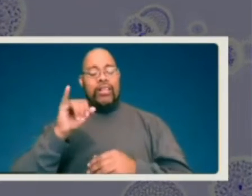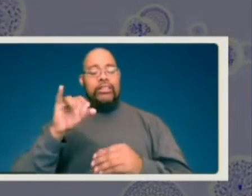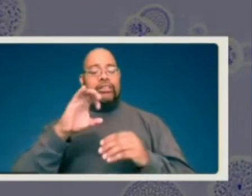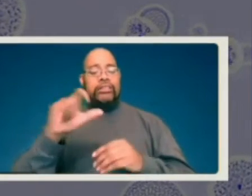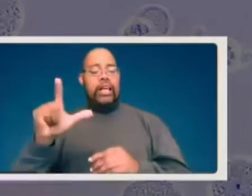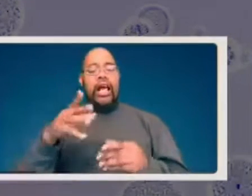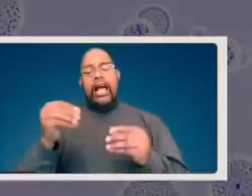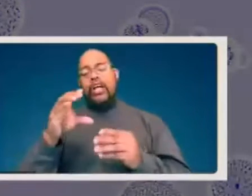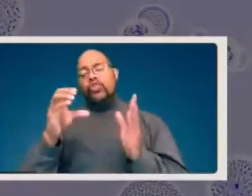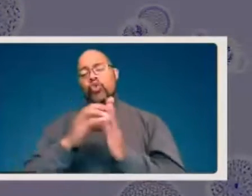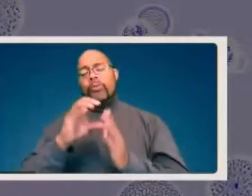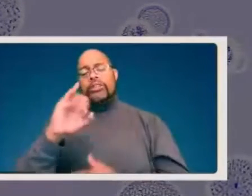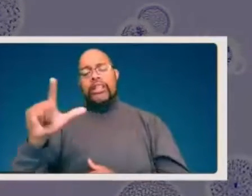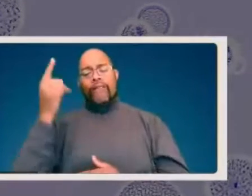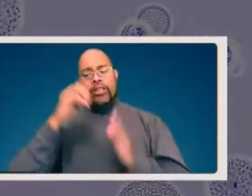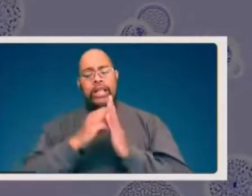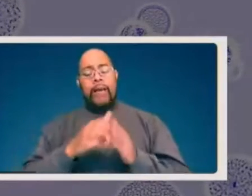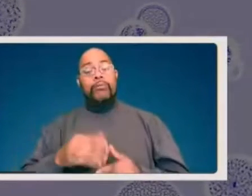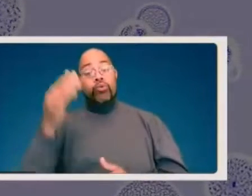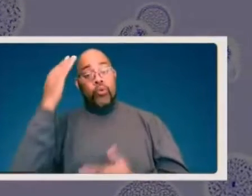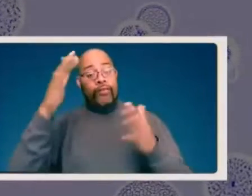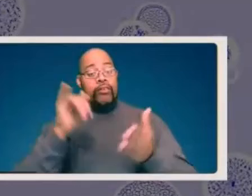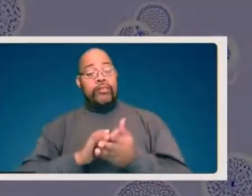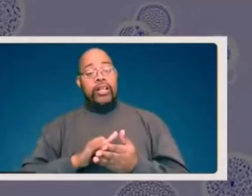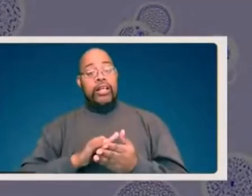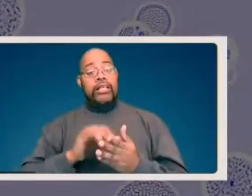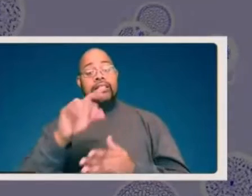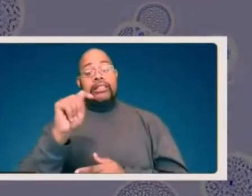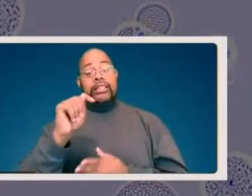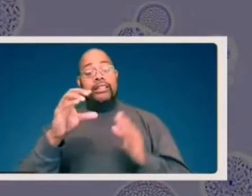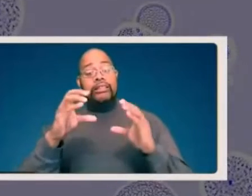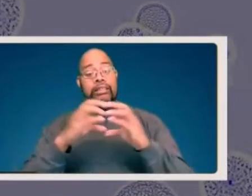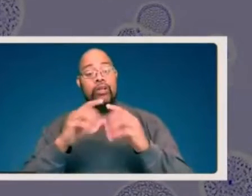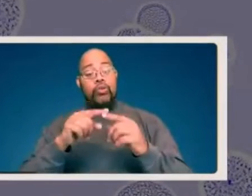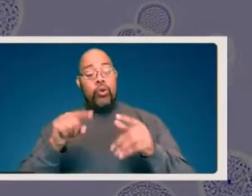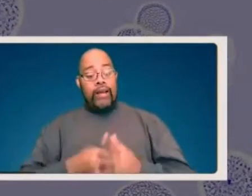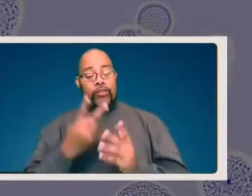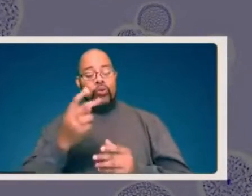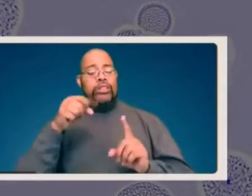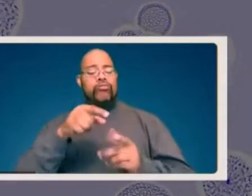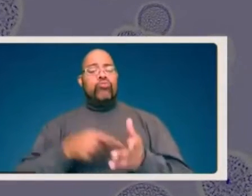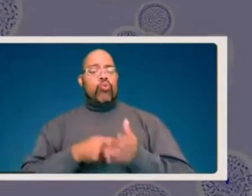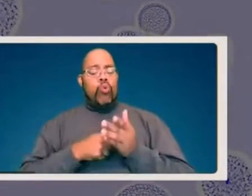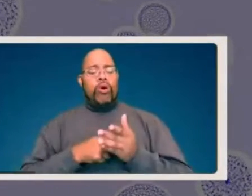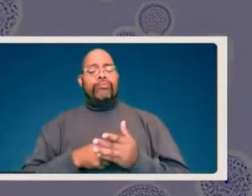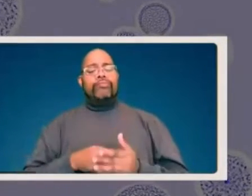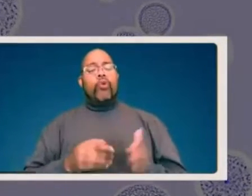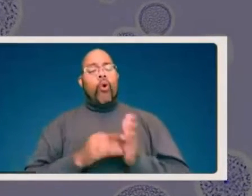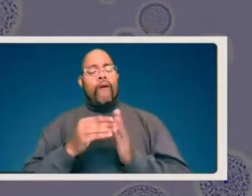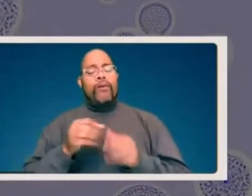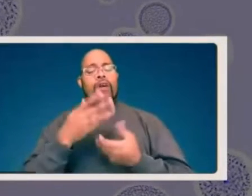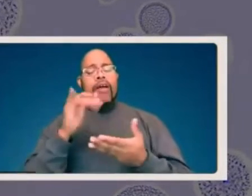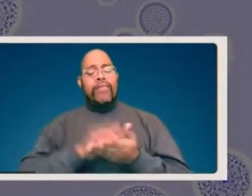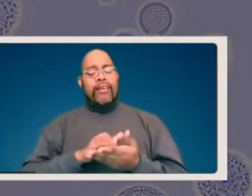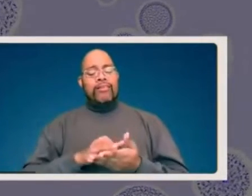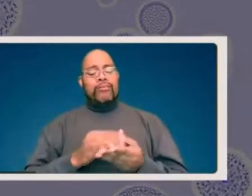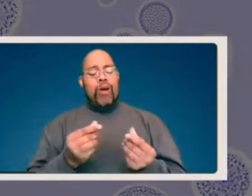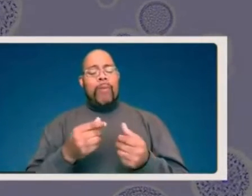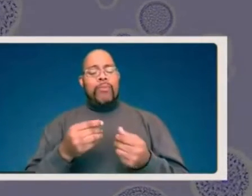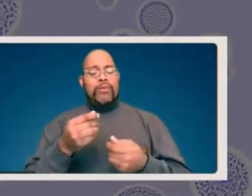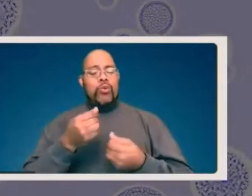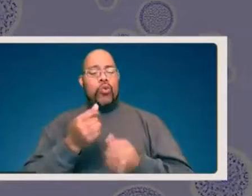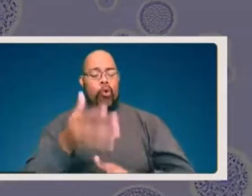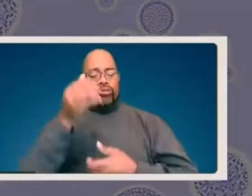example. It is well known that for a T cell to get activated, two signals are required, oftentimes provided by an antigen-presenting